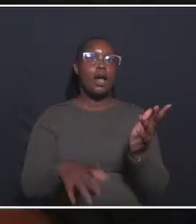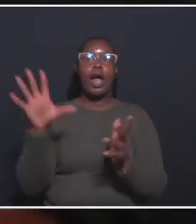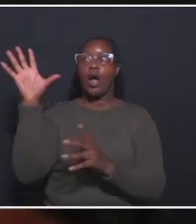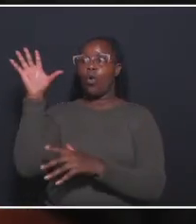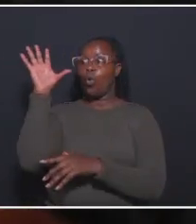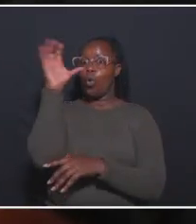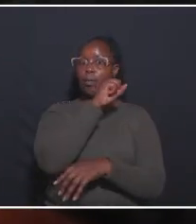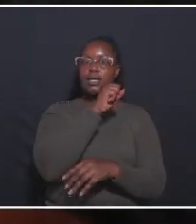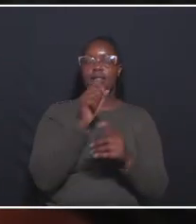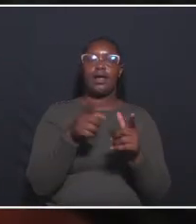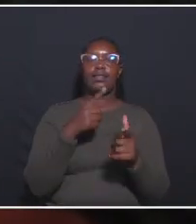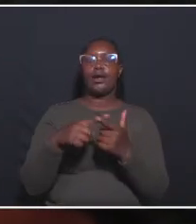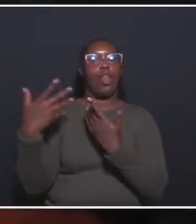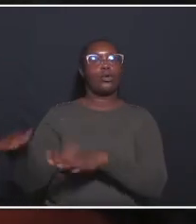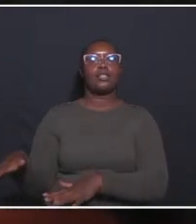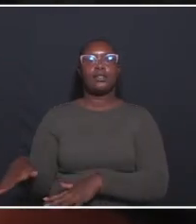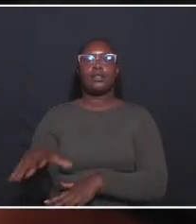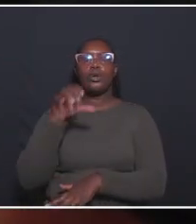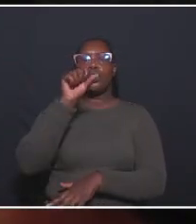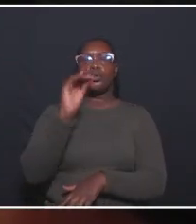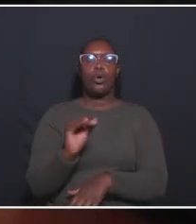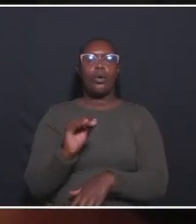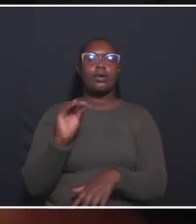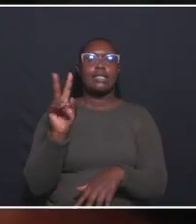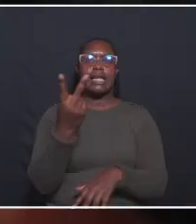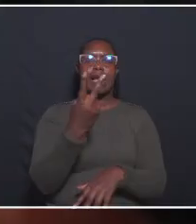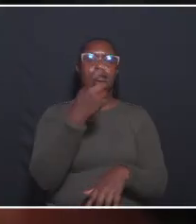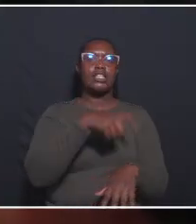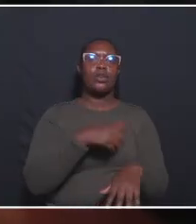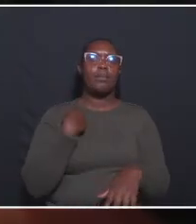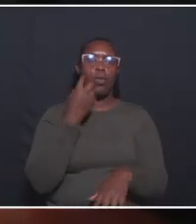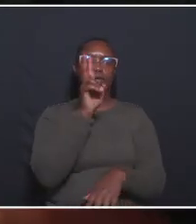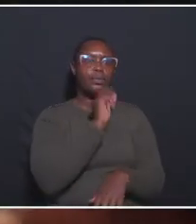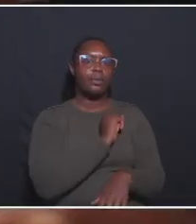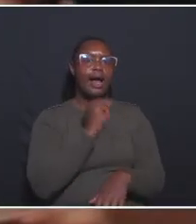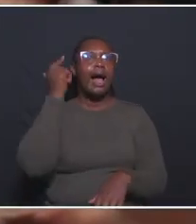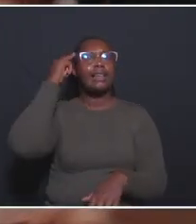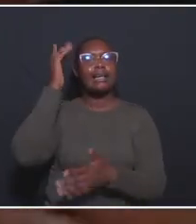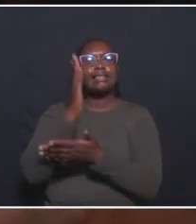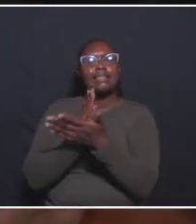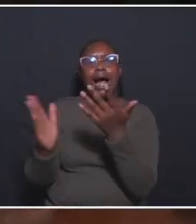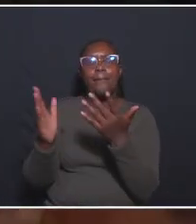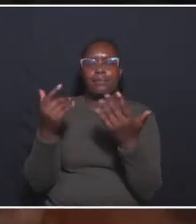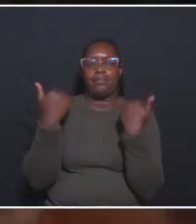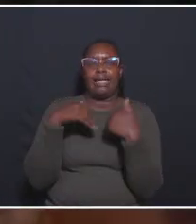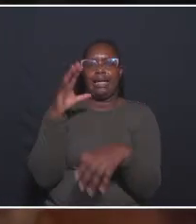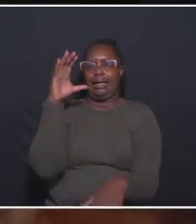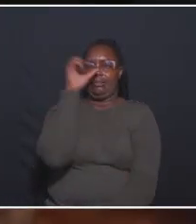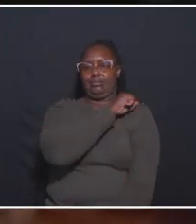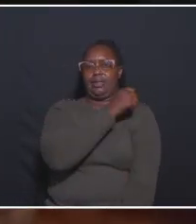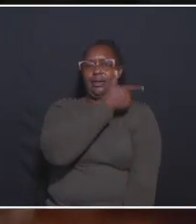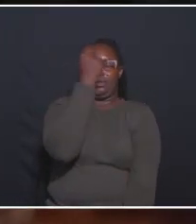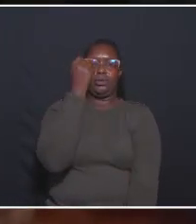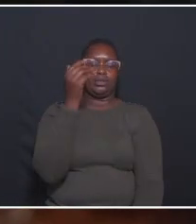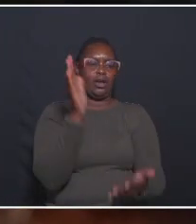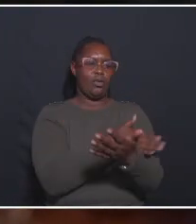That's why we're watching the second season. I think there are some scenes that passed me because the music was not going with